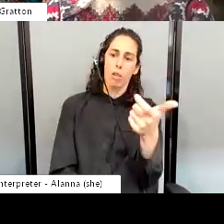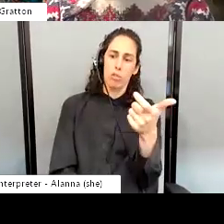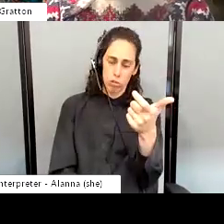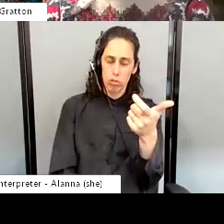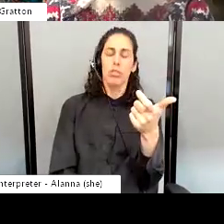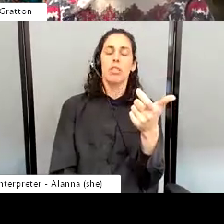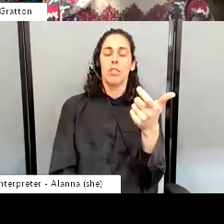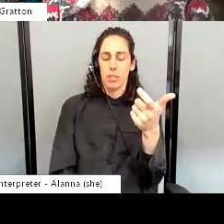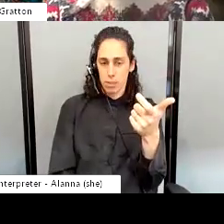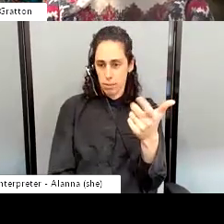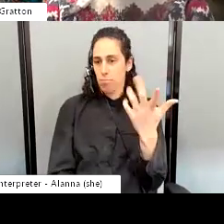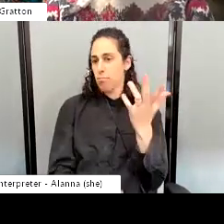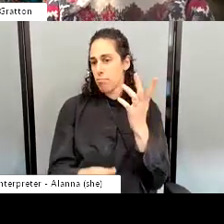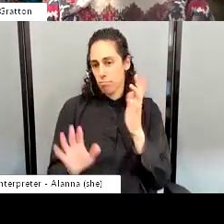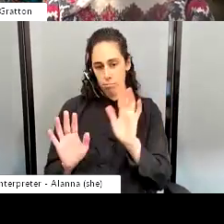the session.